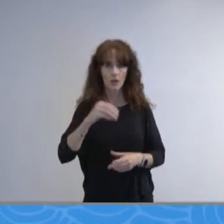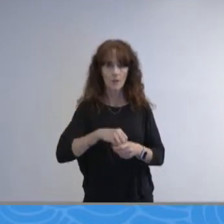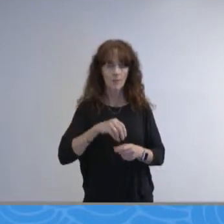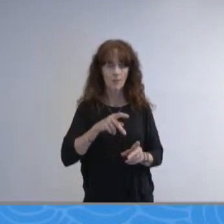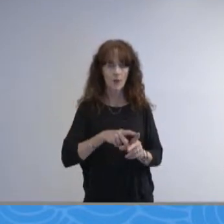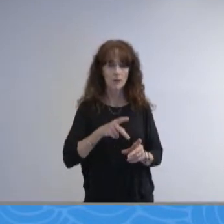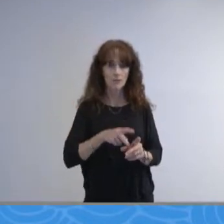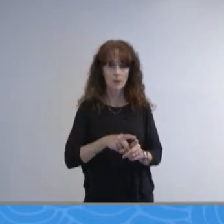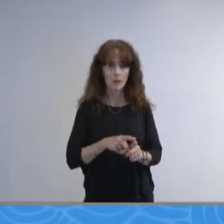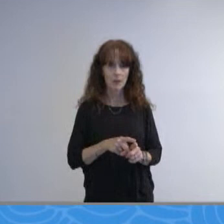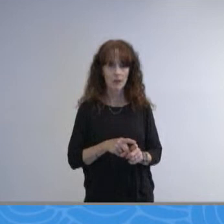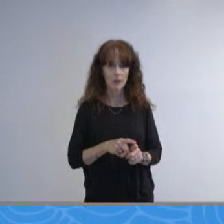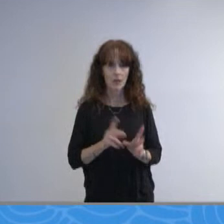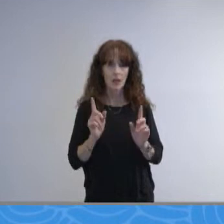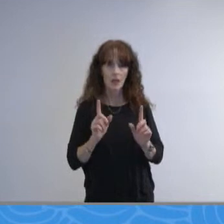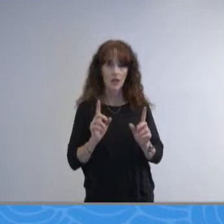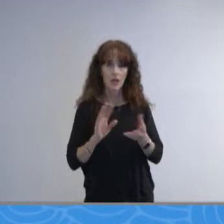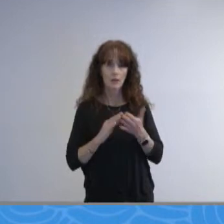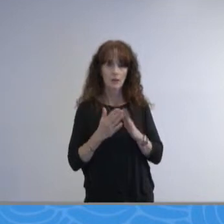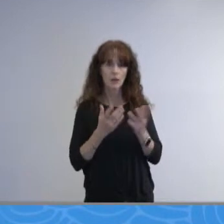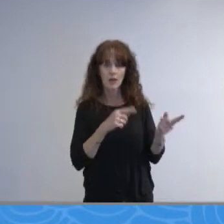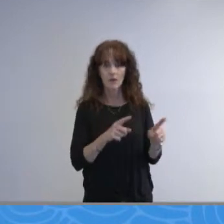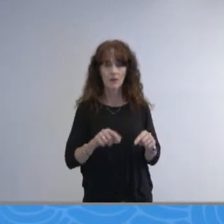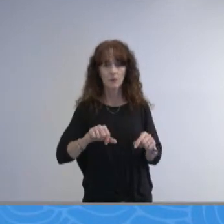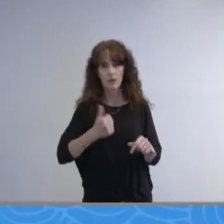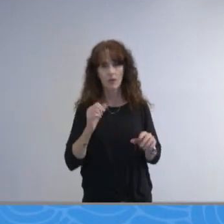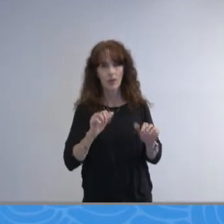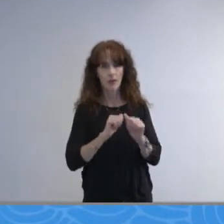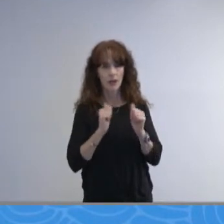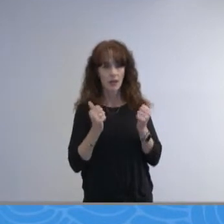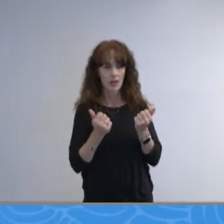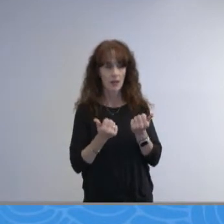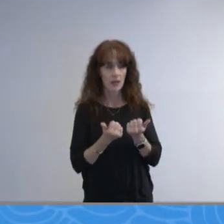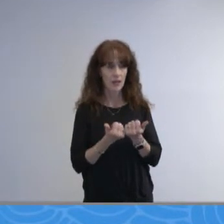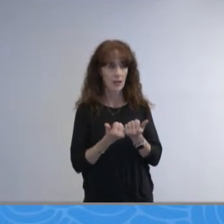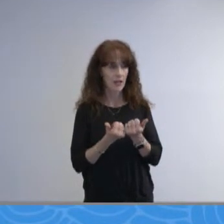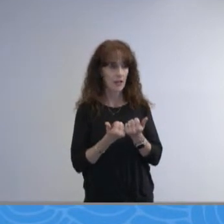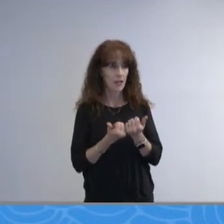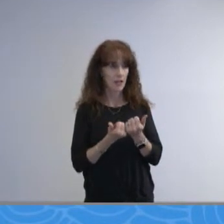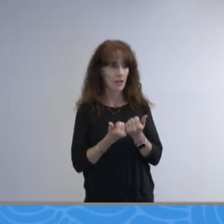participated in community events with other agencies like today.